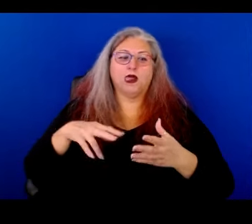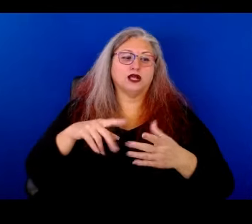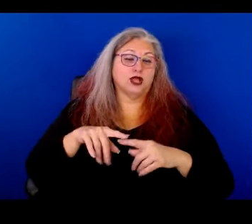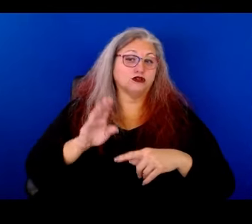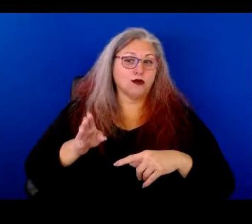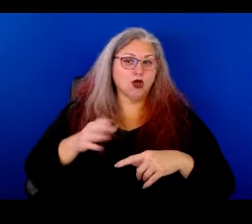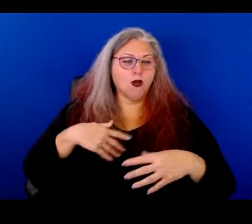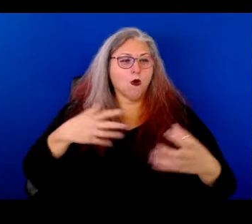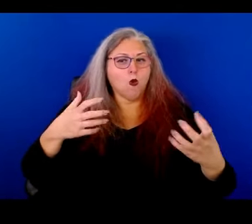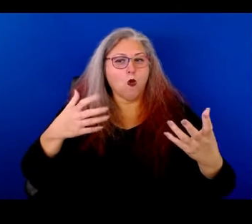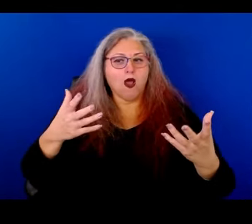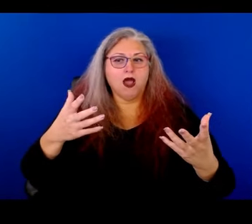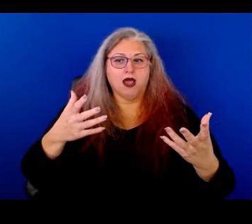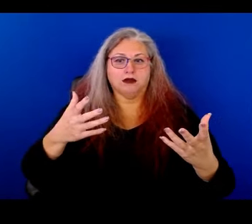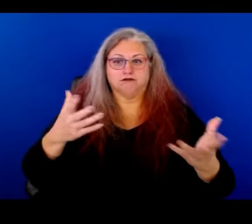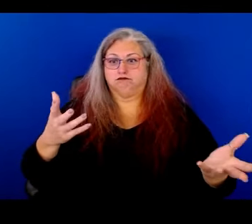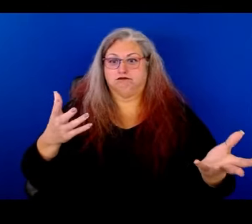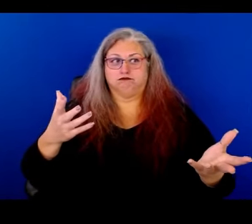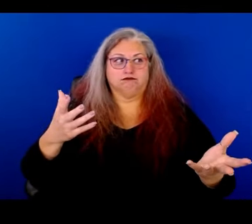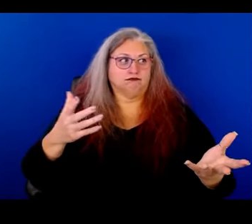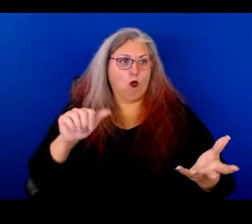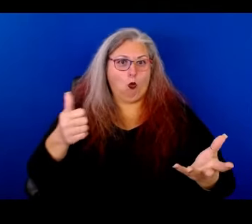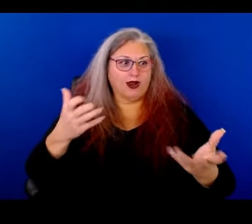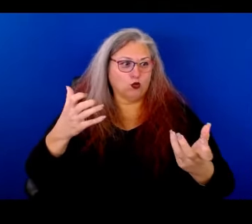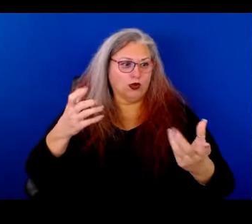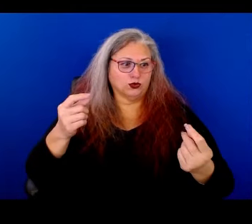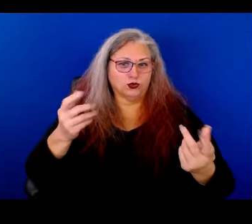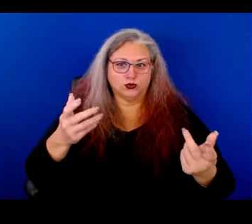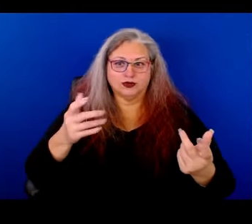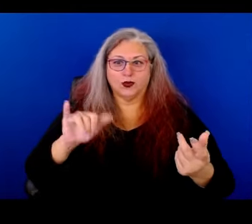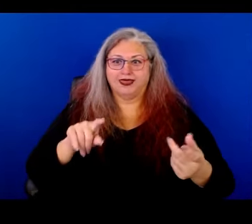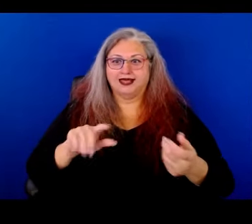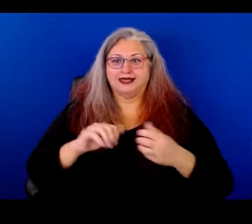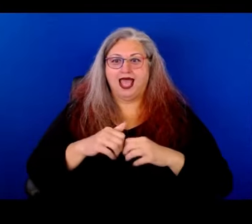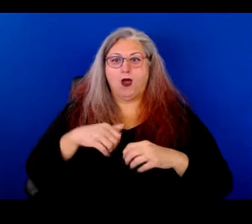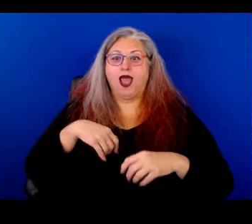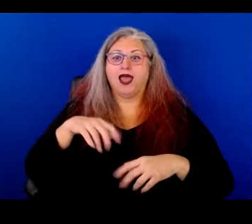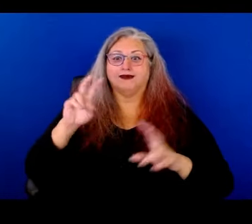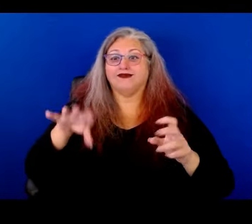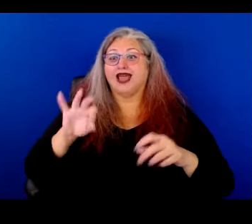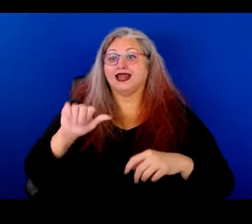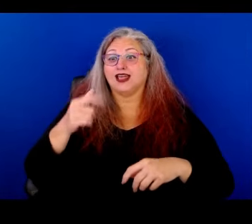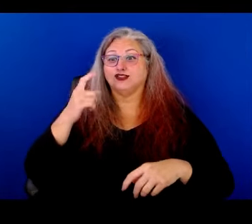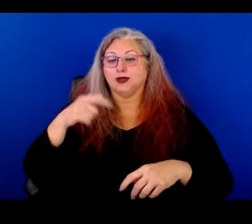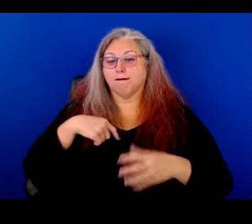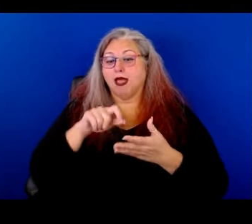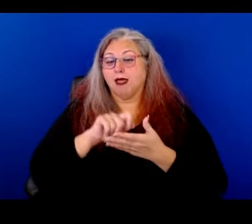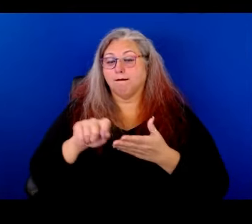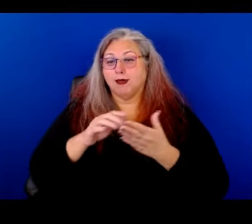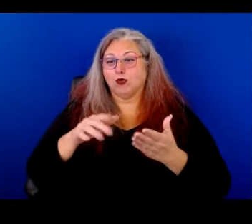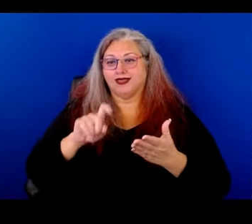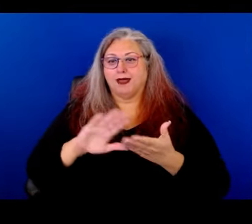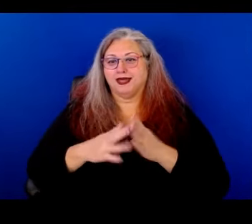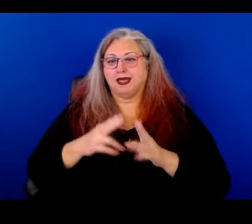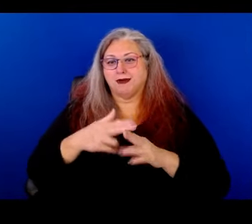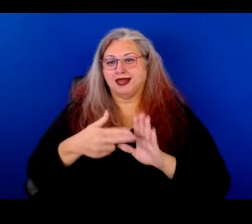on Broadway. Like, what else do you want to do in your life? And that's how Find Another Dream, my memoir, got its